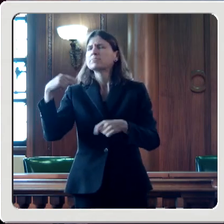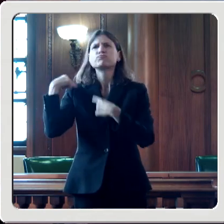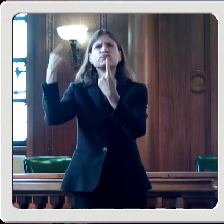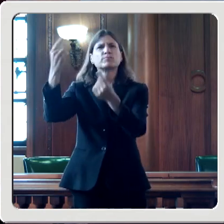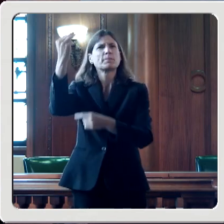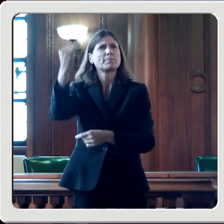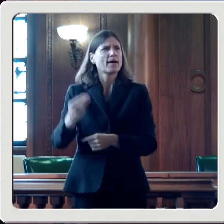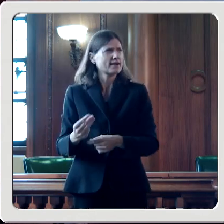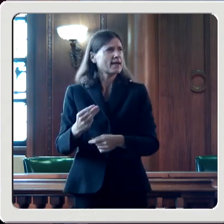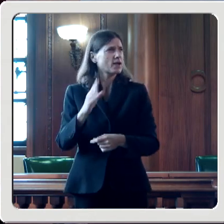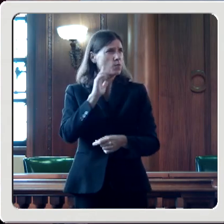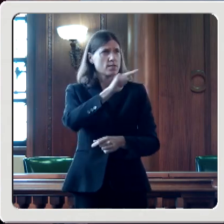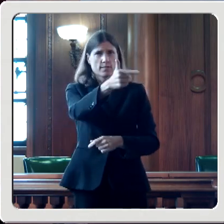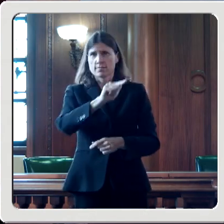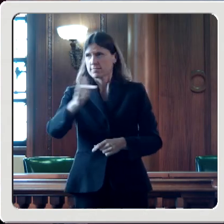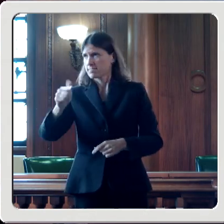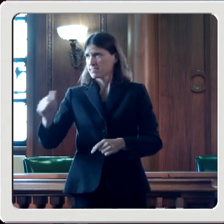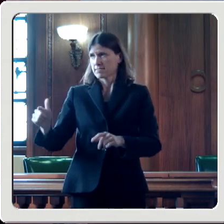this is a first.